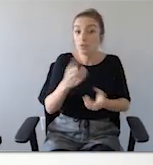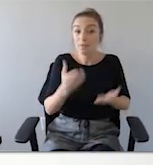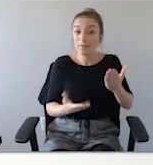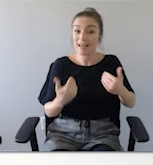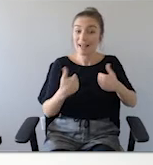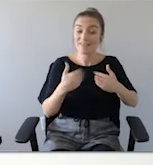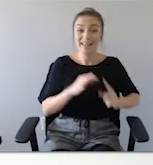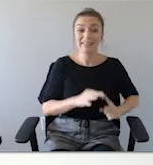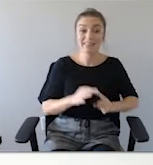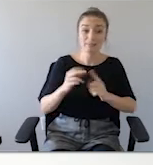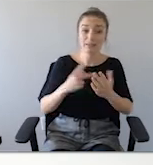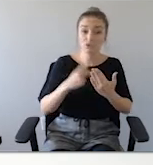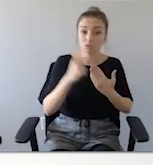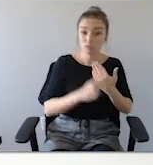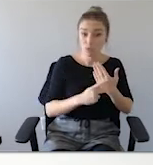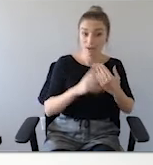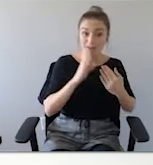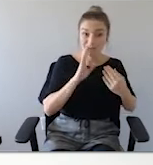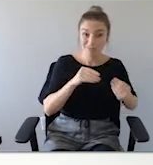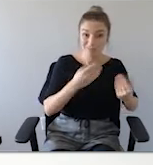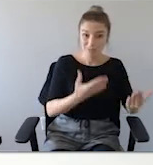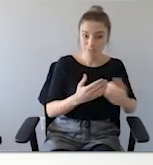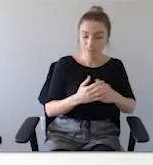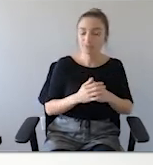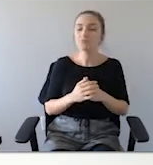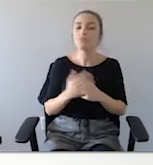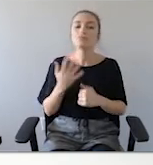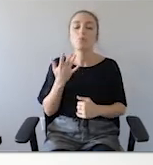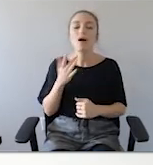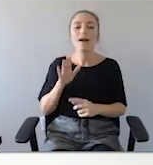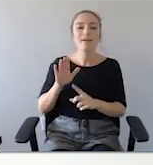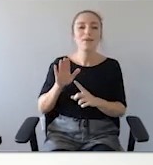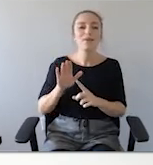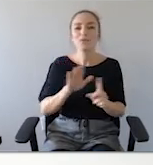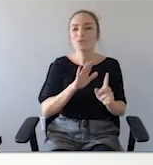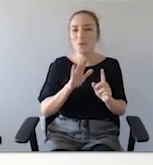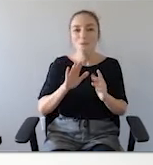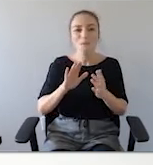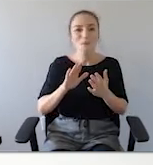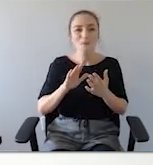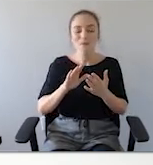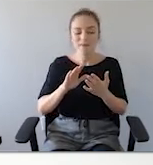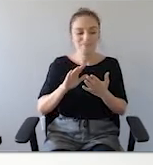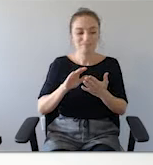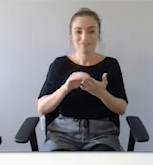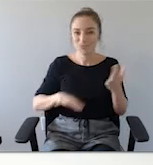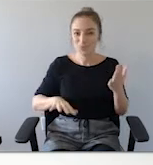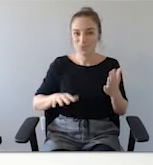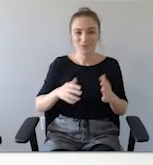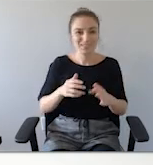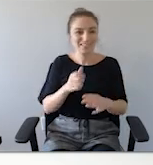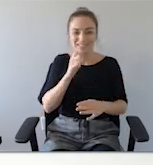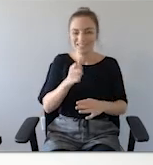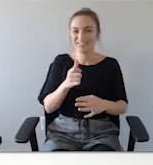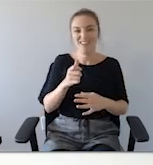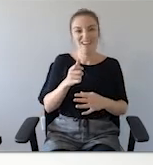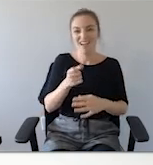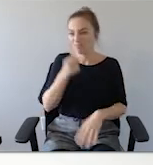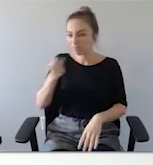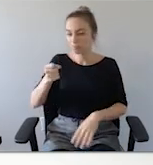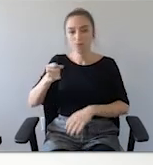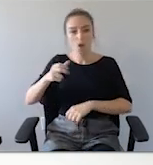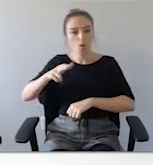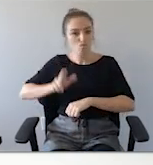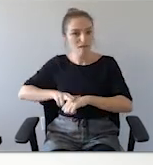you because your child doesn't belong in a regular classroom. And just so that you know, because it's a lot